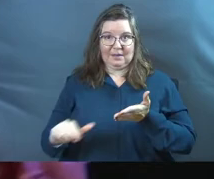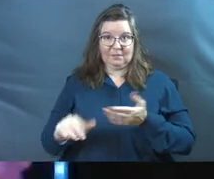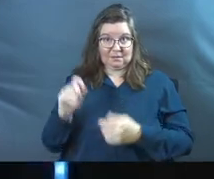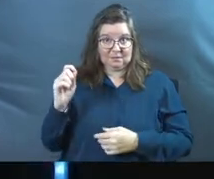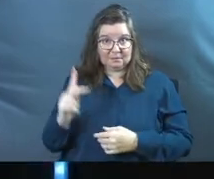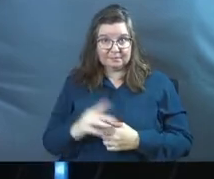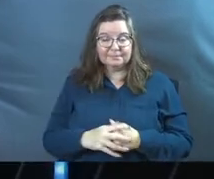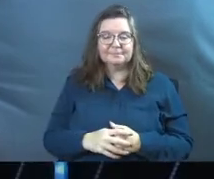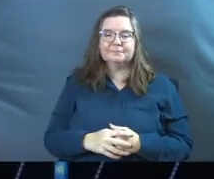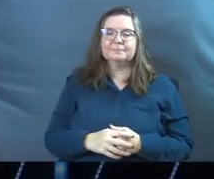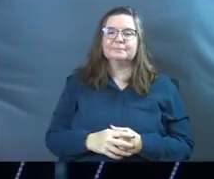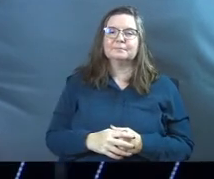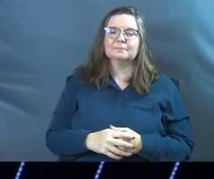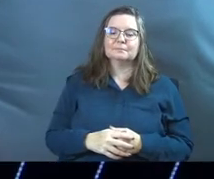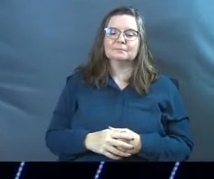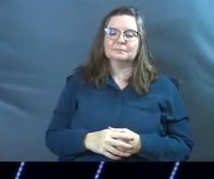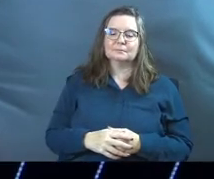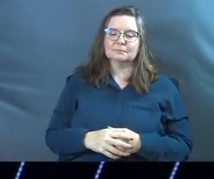okay?